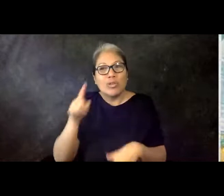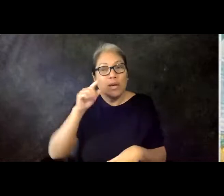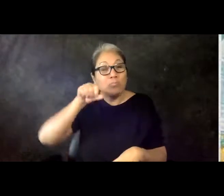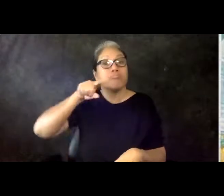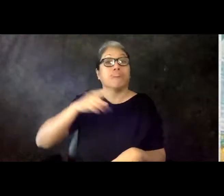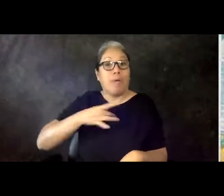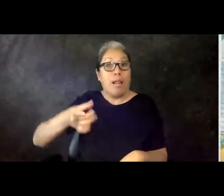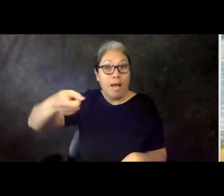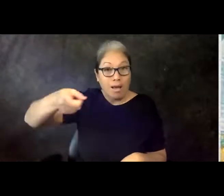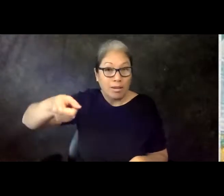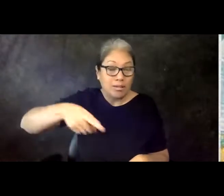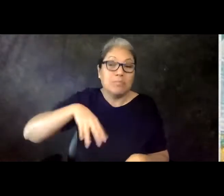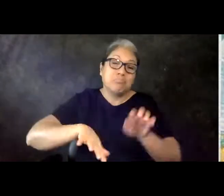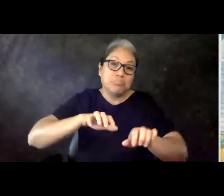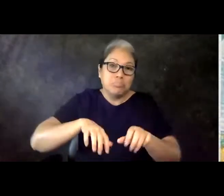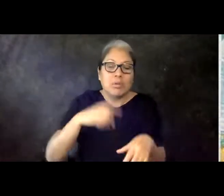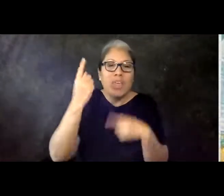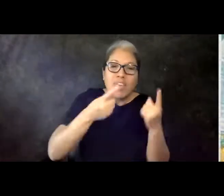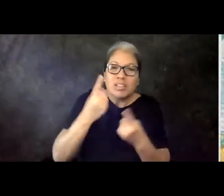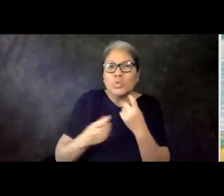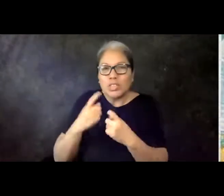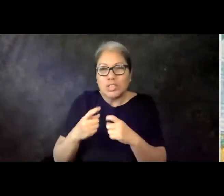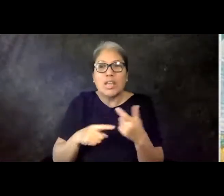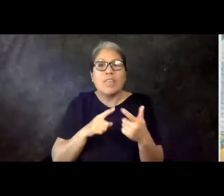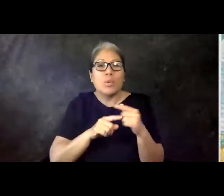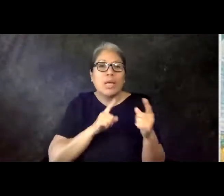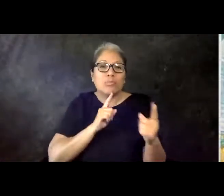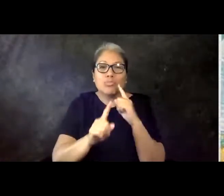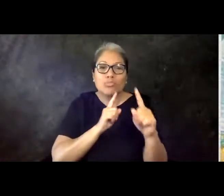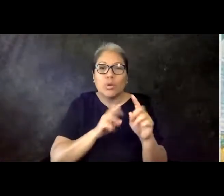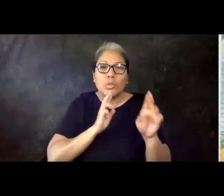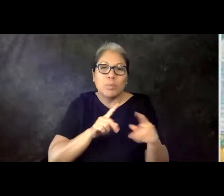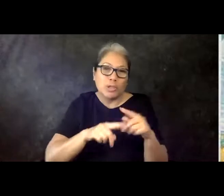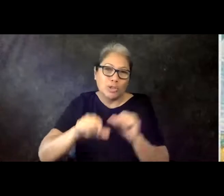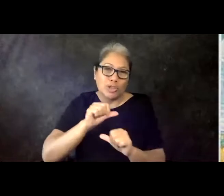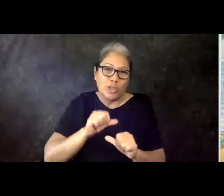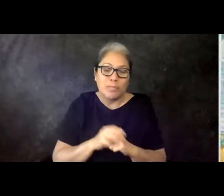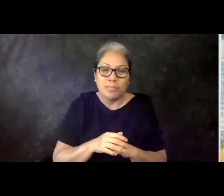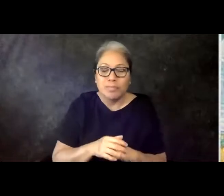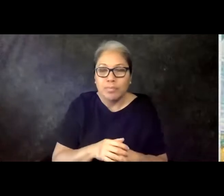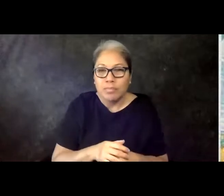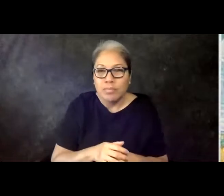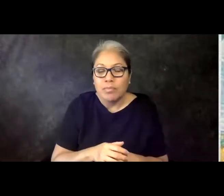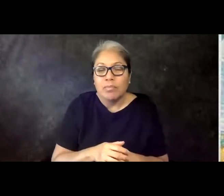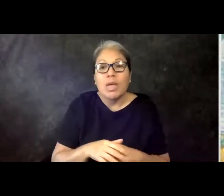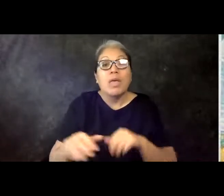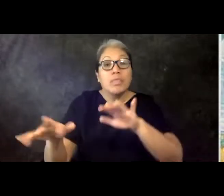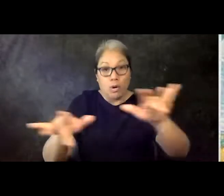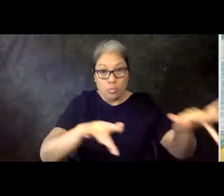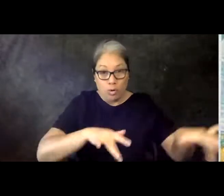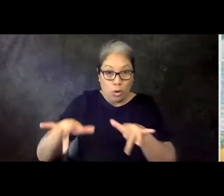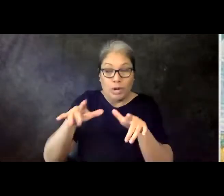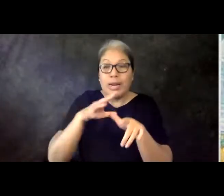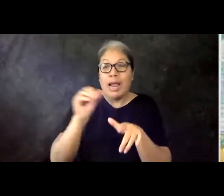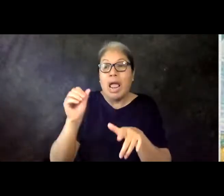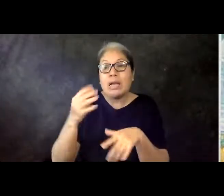questions that you have, so that we can respond to each other that way. And the recording and the transcript of this call will be